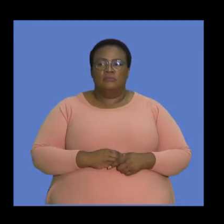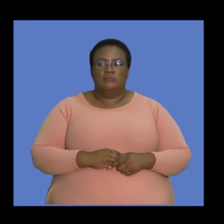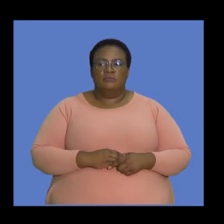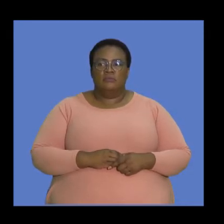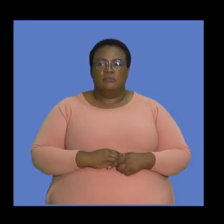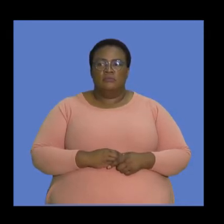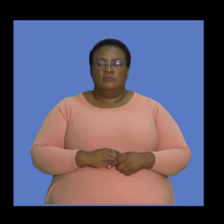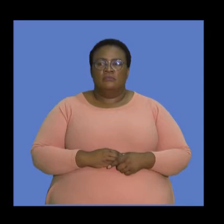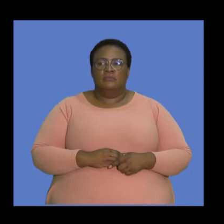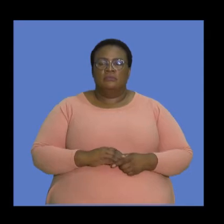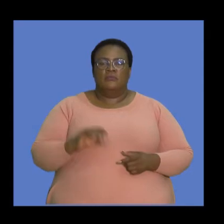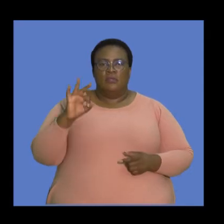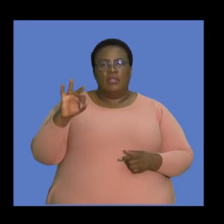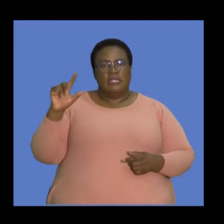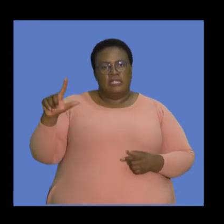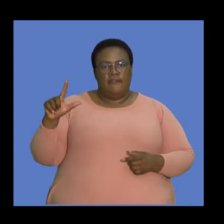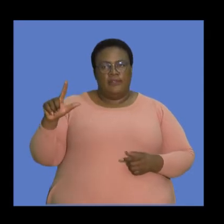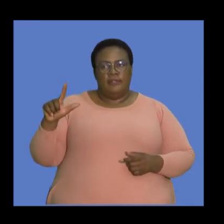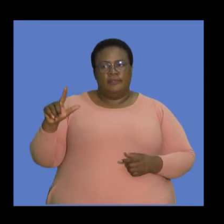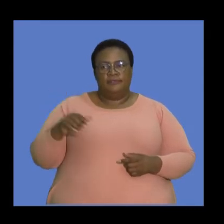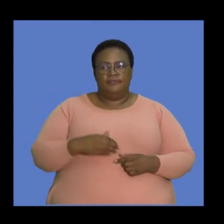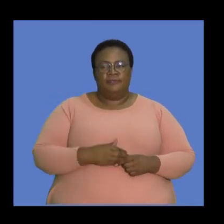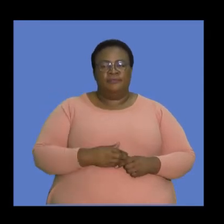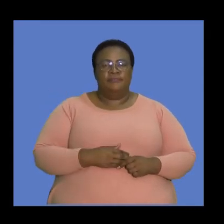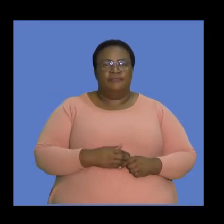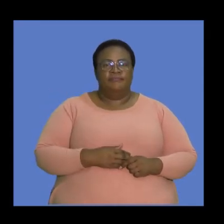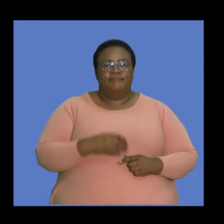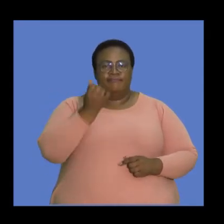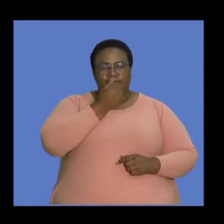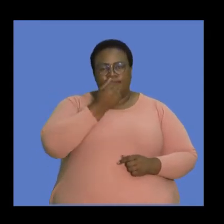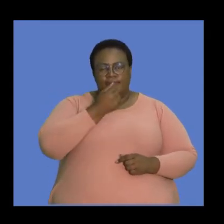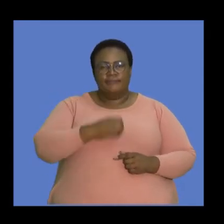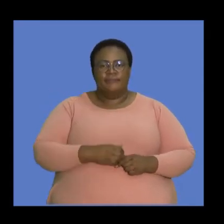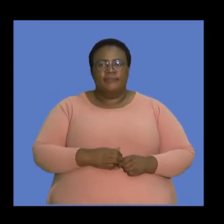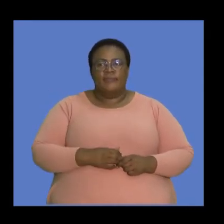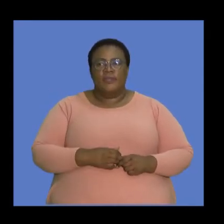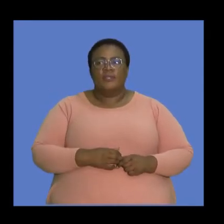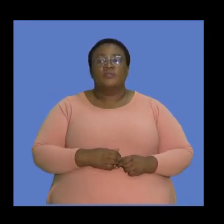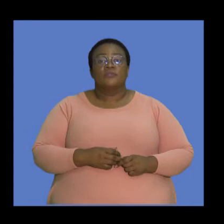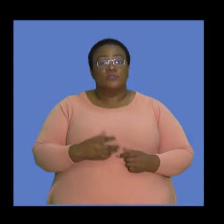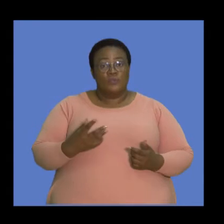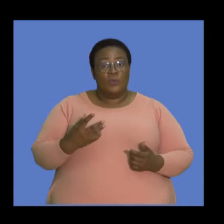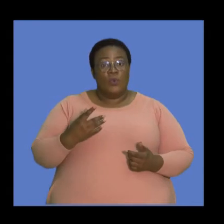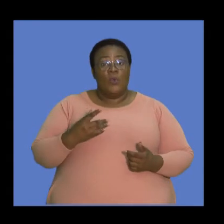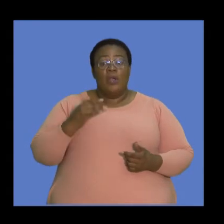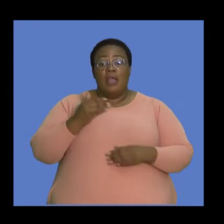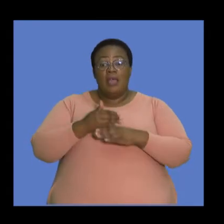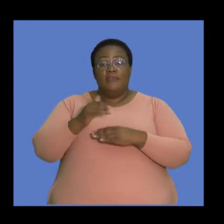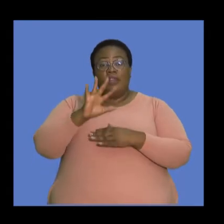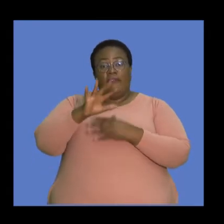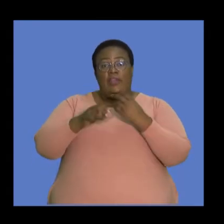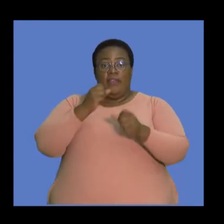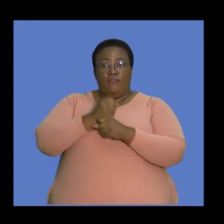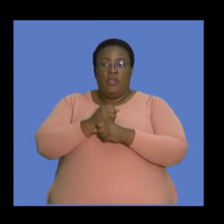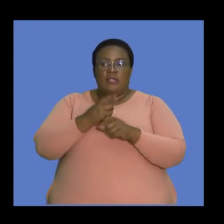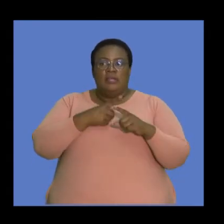cents. 37 cents, or 37 there, sorry about that. So that's what it will